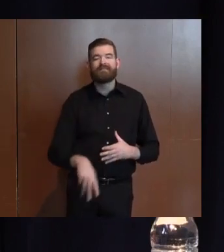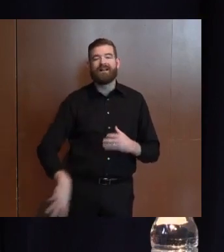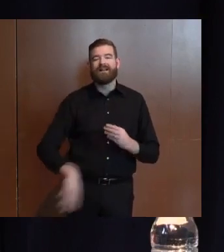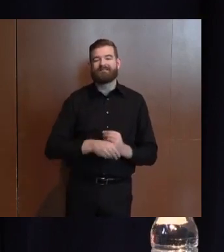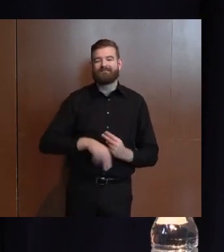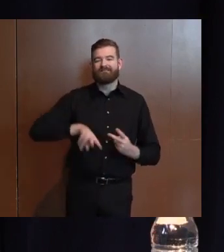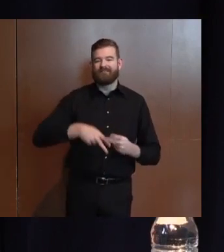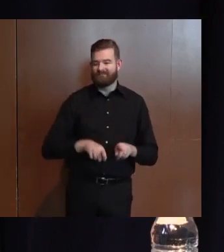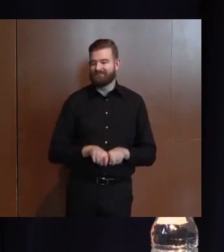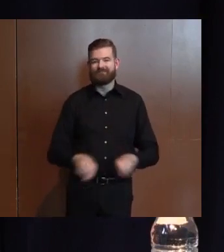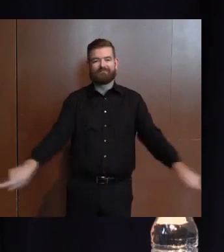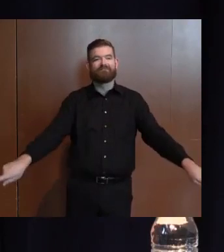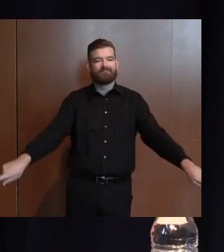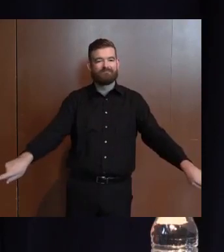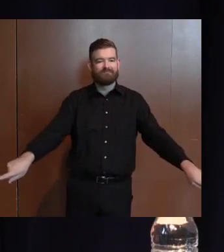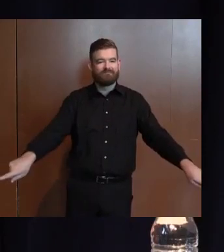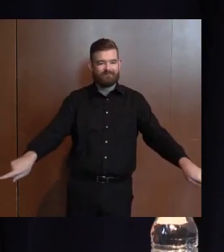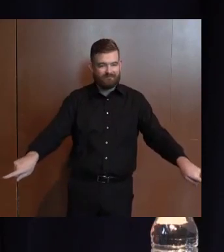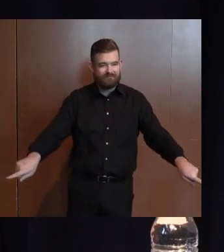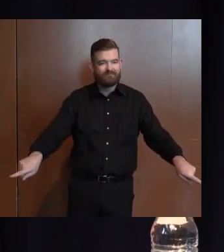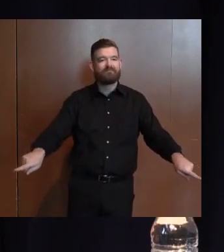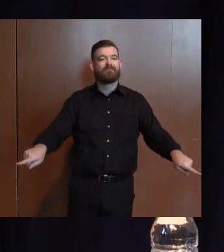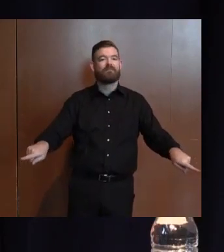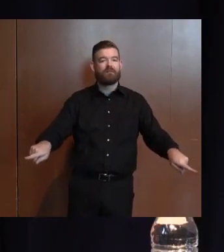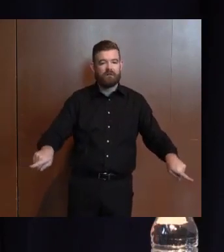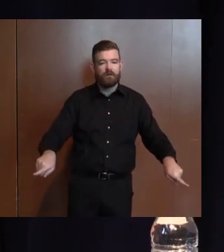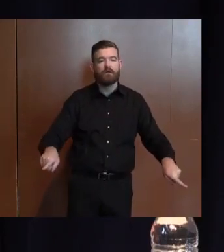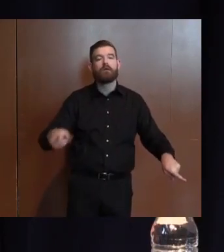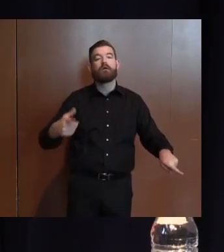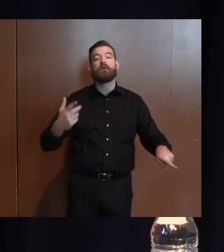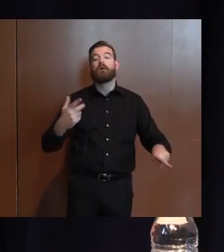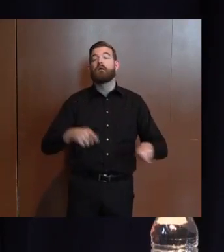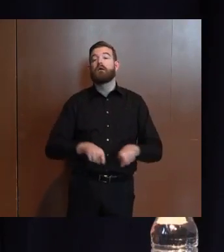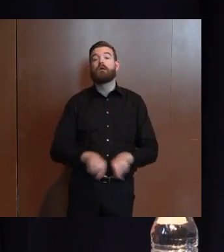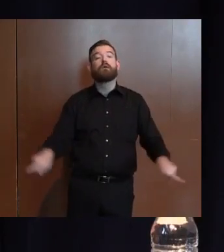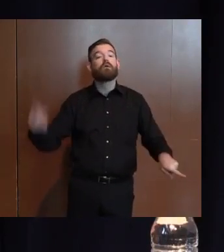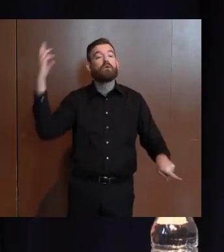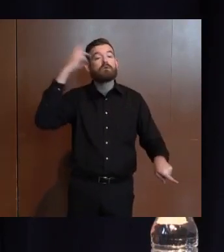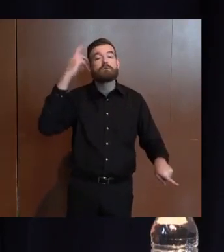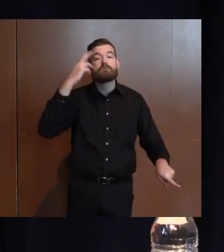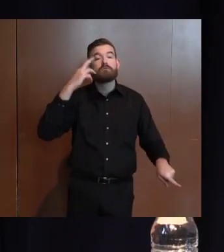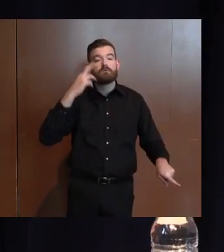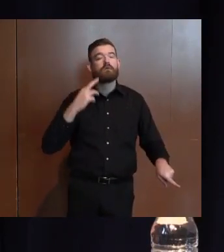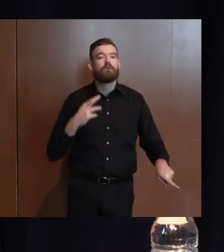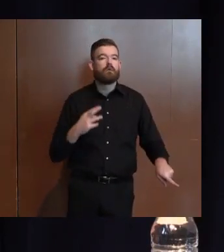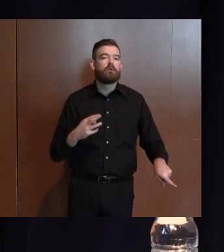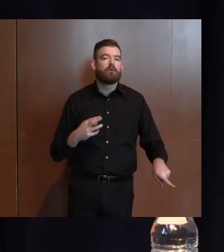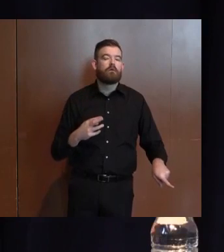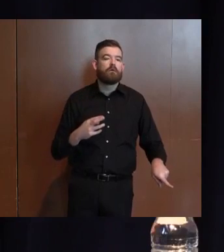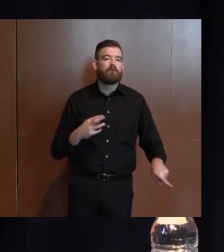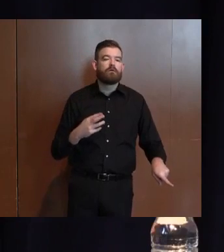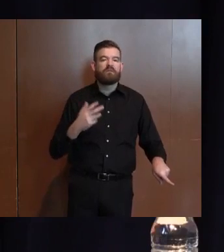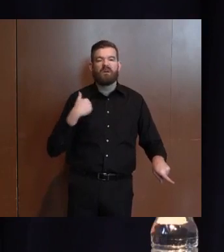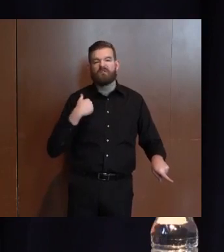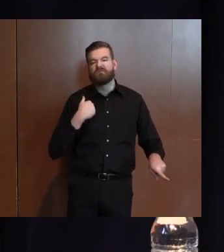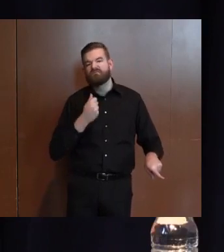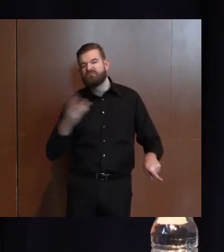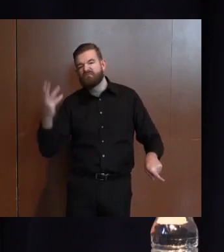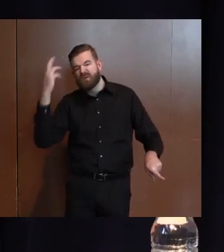and some due to overall high census. We also got a call from 2 hospitals that